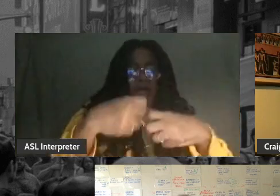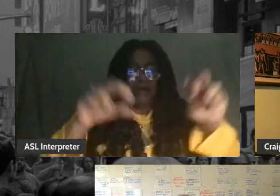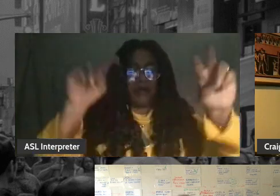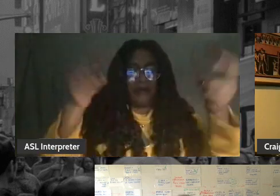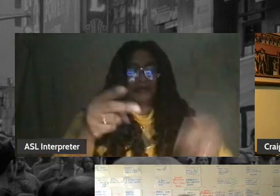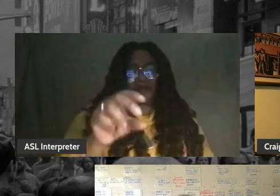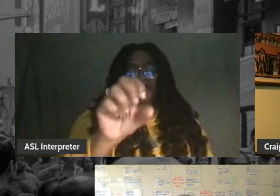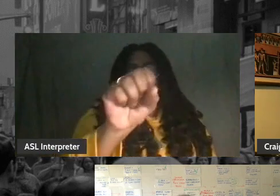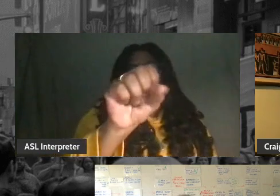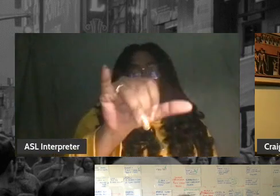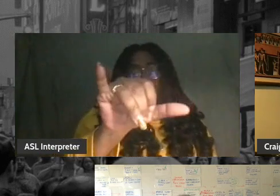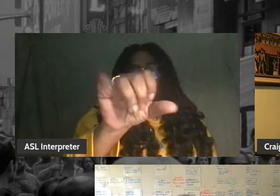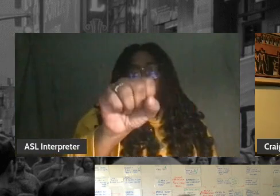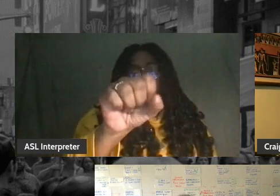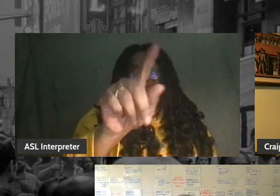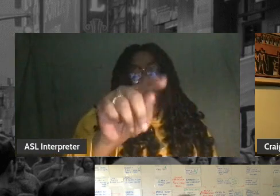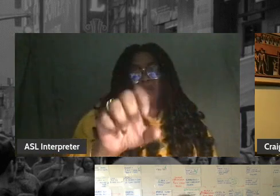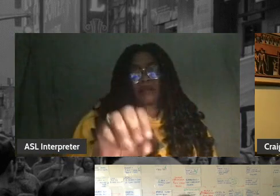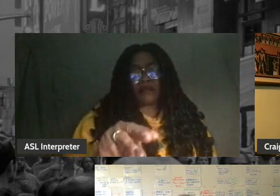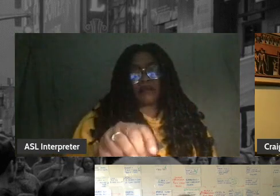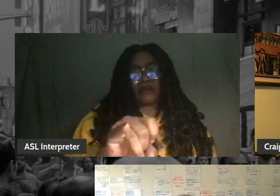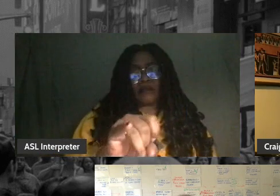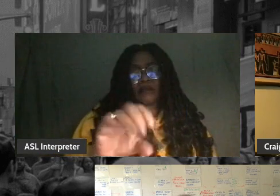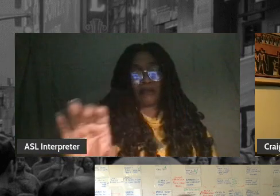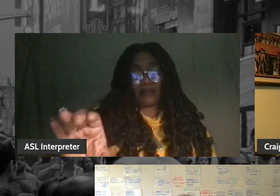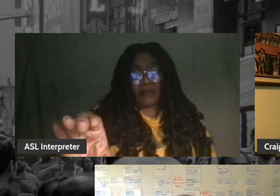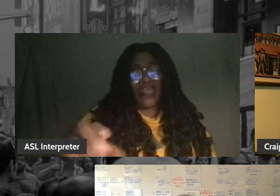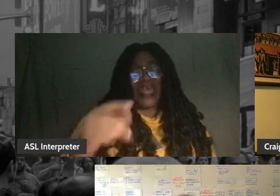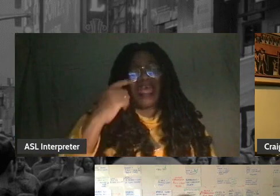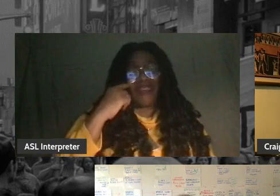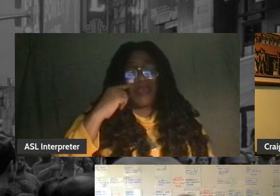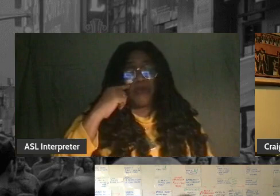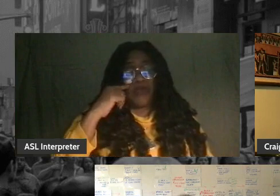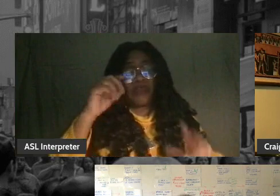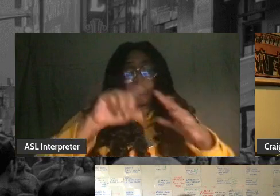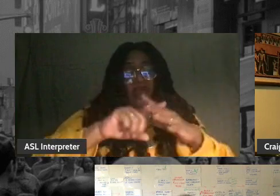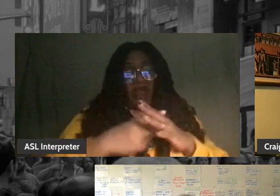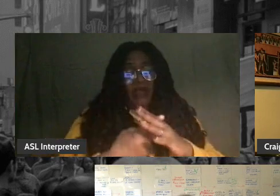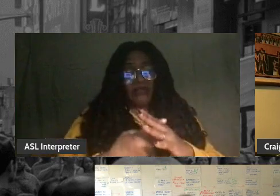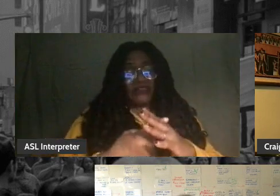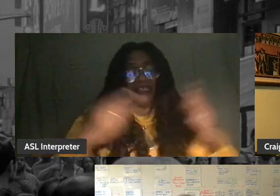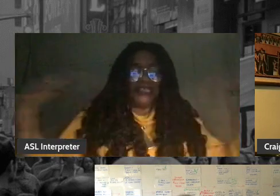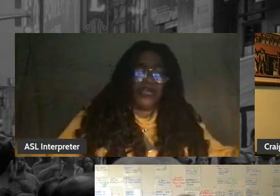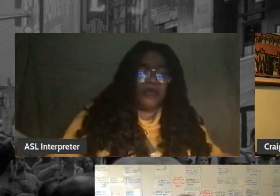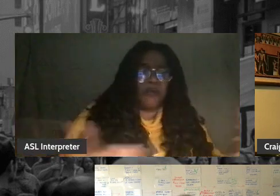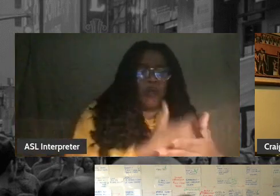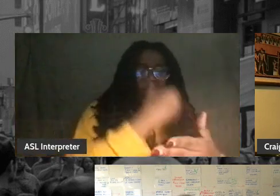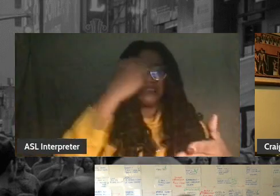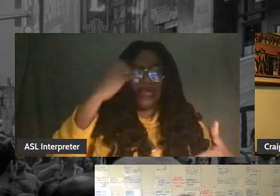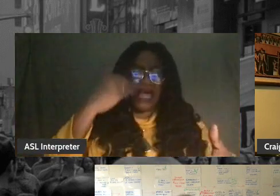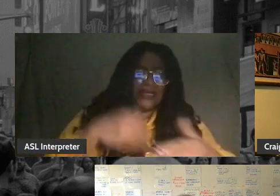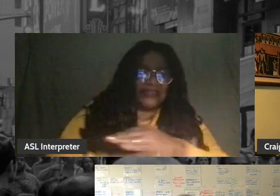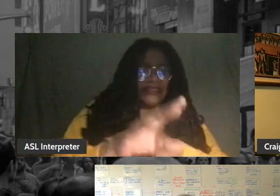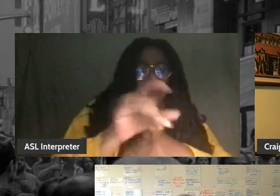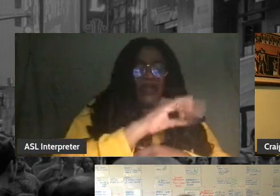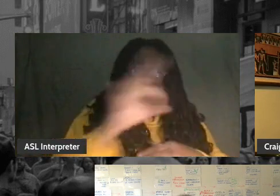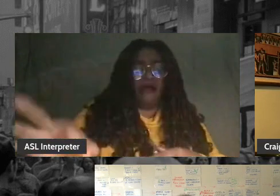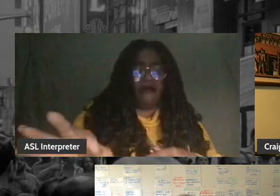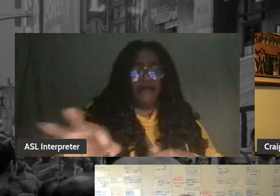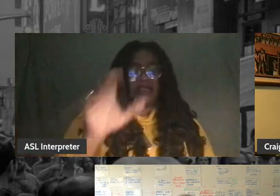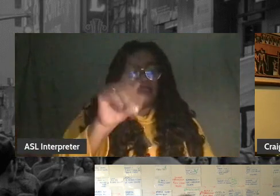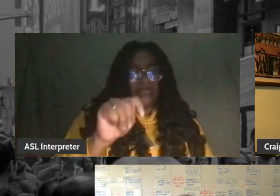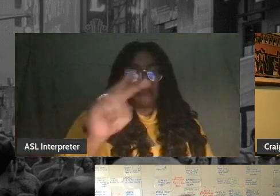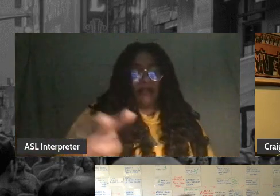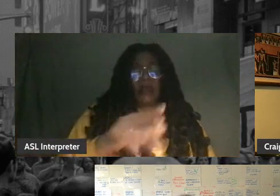And now that women, that, you know, I think with the arrival of this renaissance of television, the female